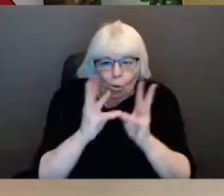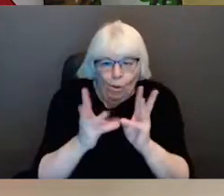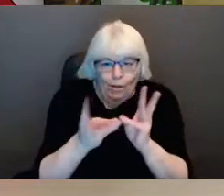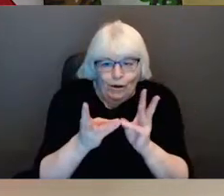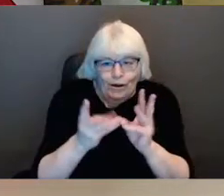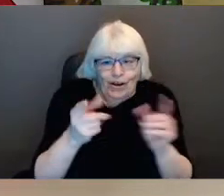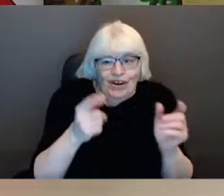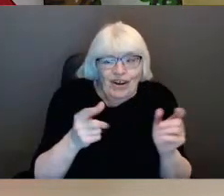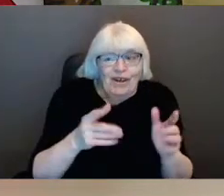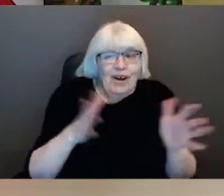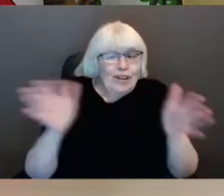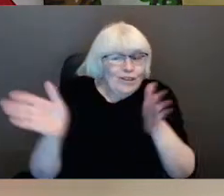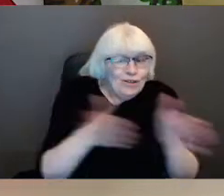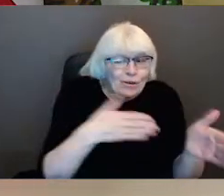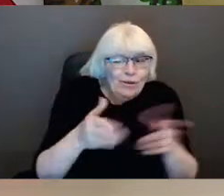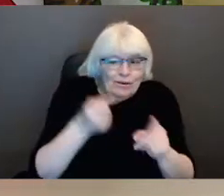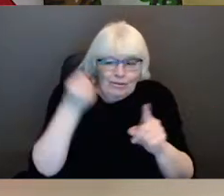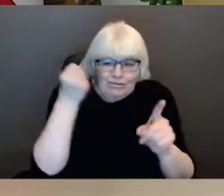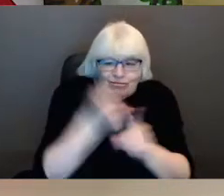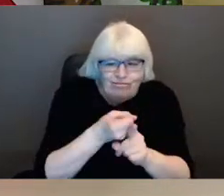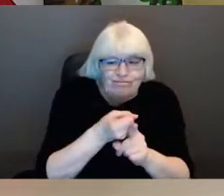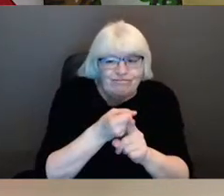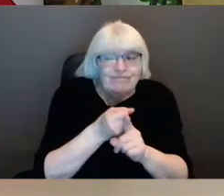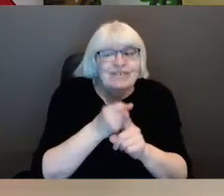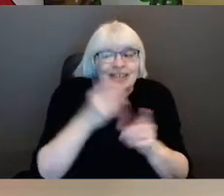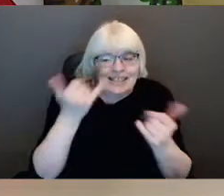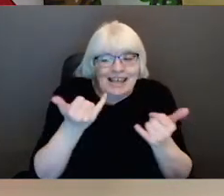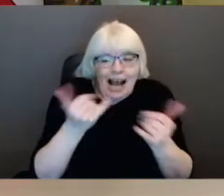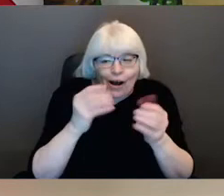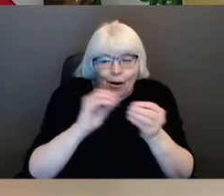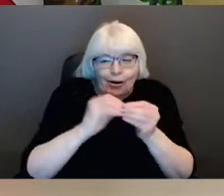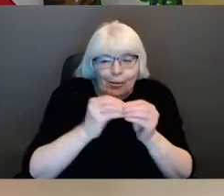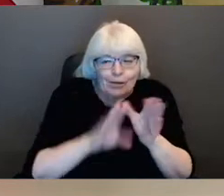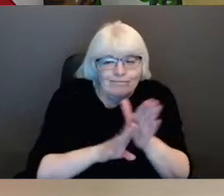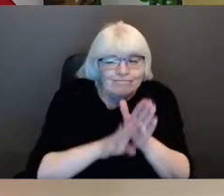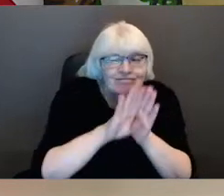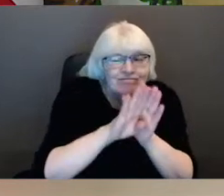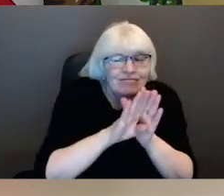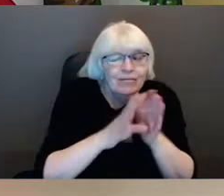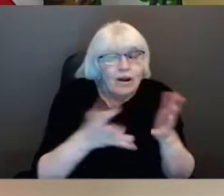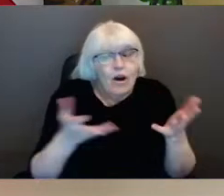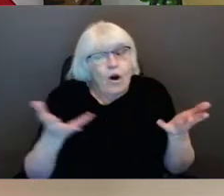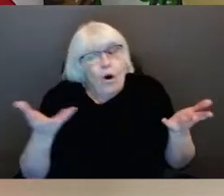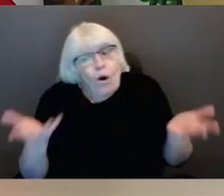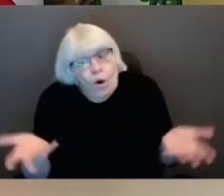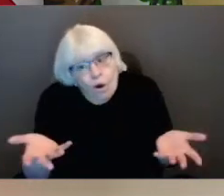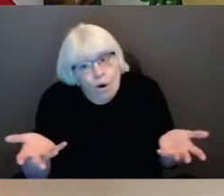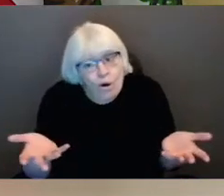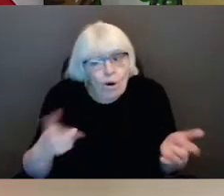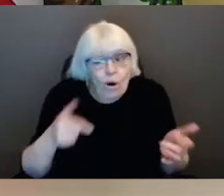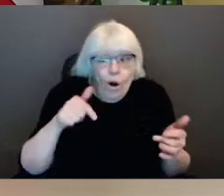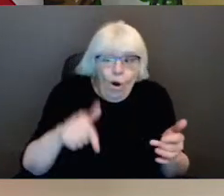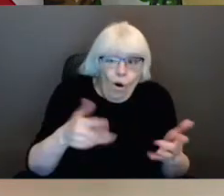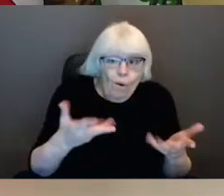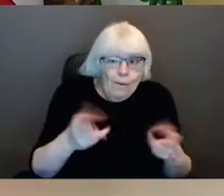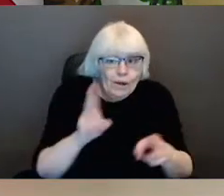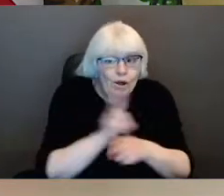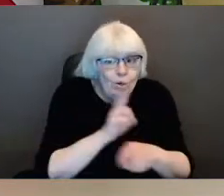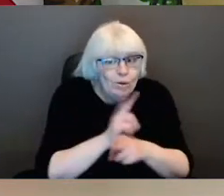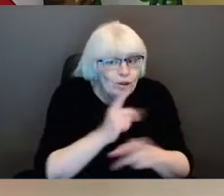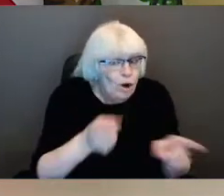weekend, there may be some indication if people were testing with antigen tests more before they went back to